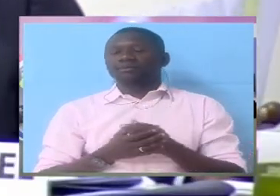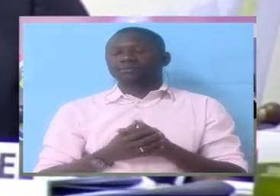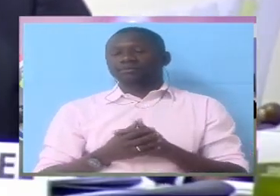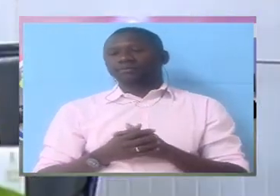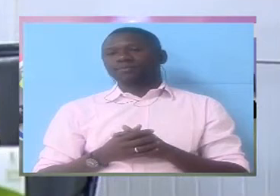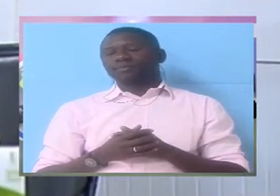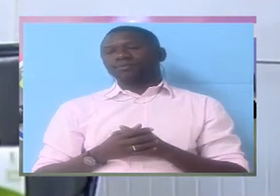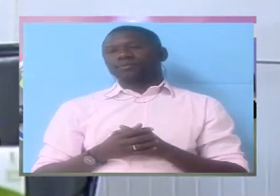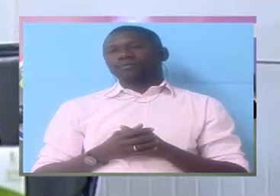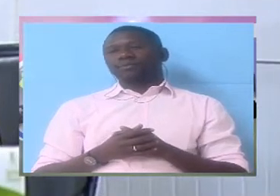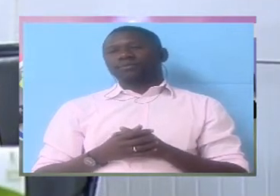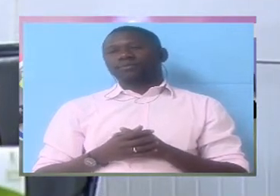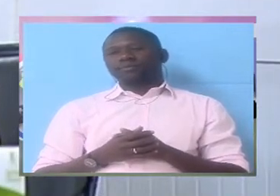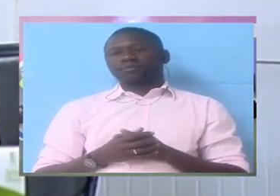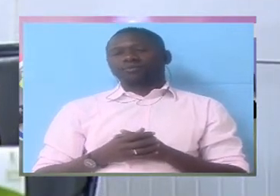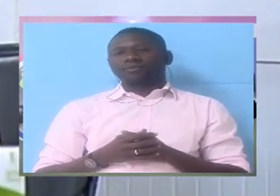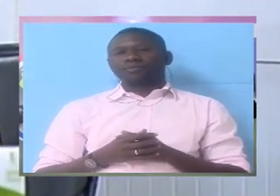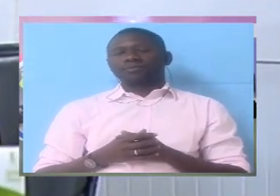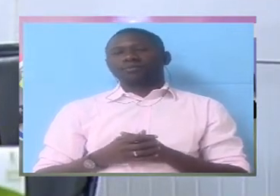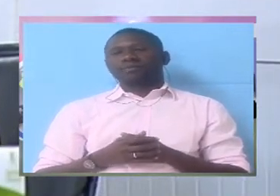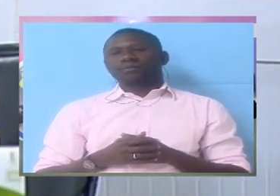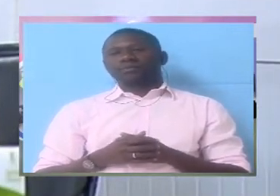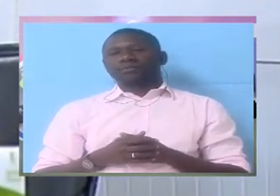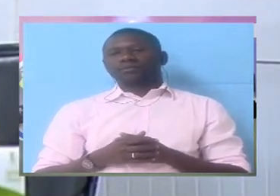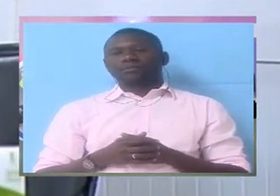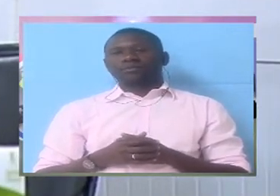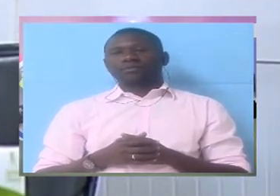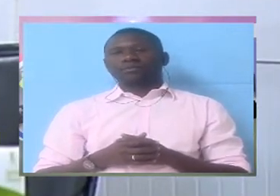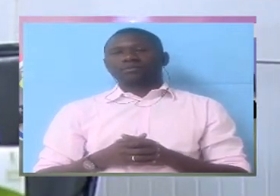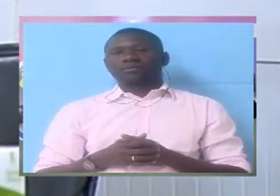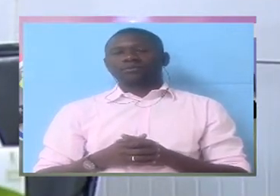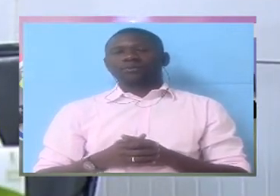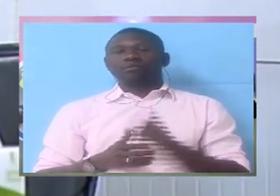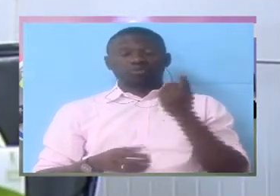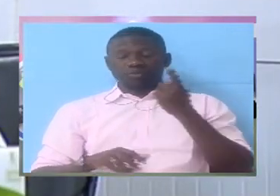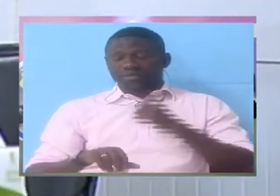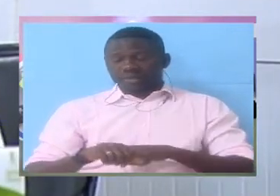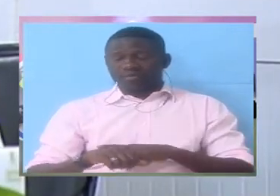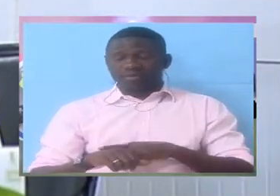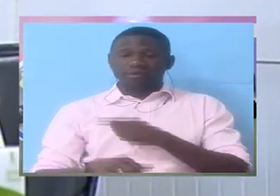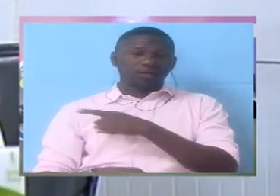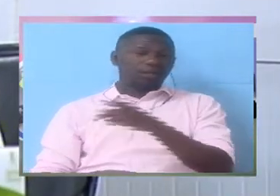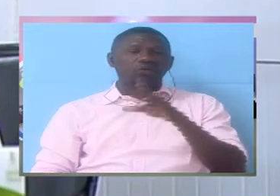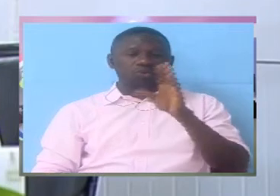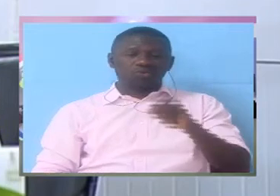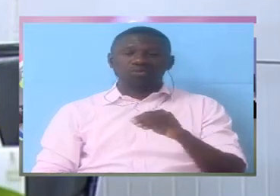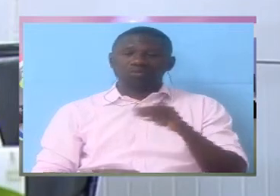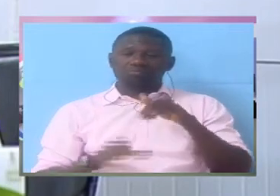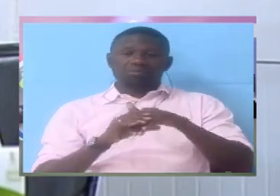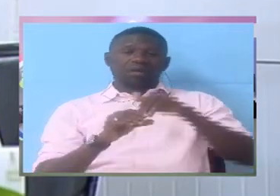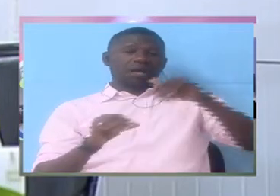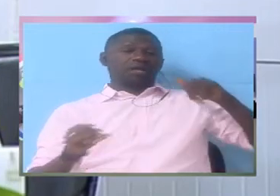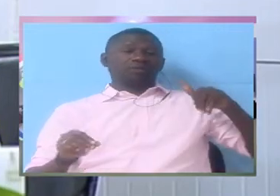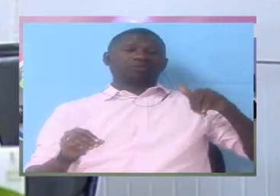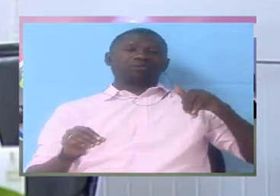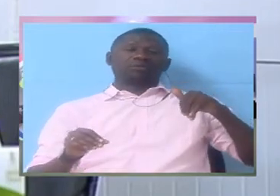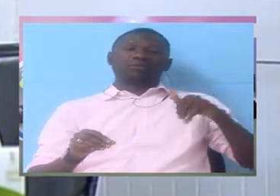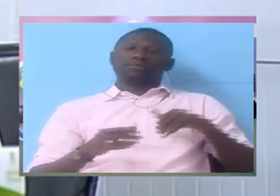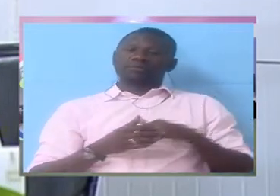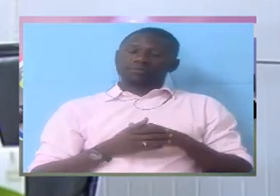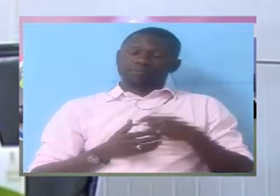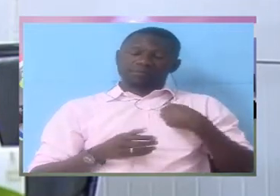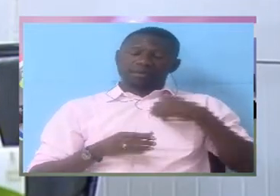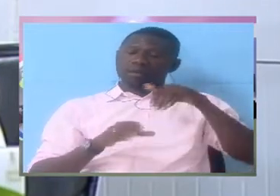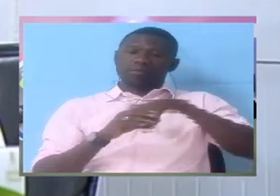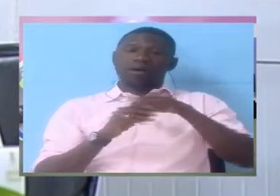bedameng. Menlu kado kuo tamandi yeku kunding ke kanaki baro din tele. But sometimes they will do it in isolation. Tomorrow lu kuo dolu ke